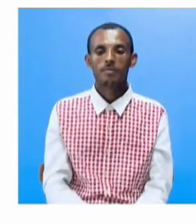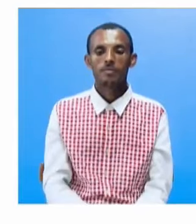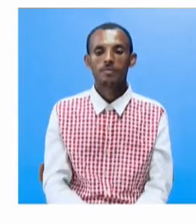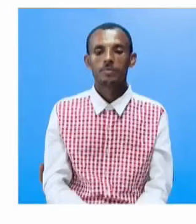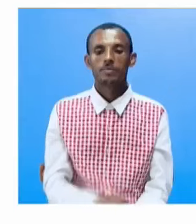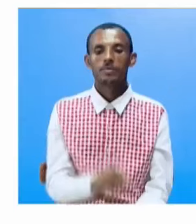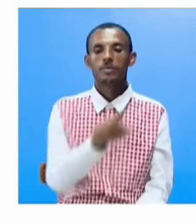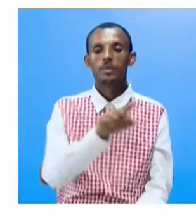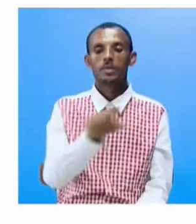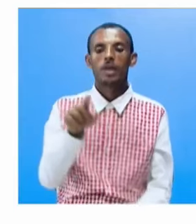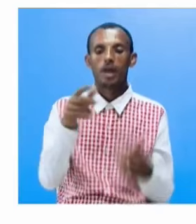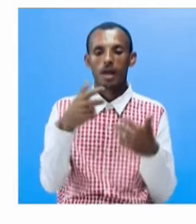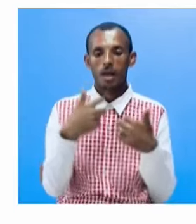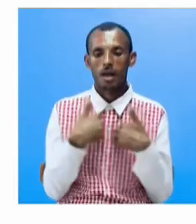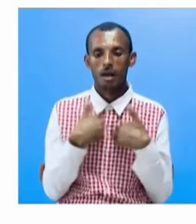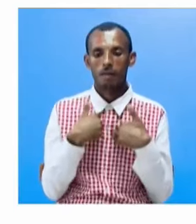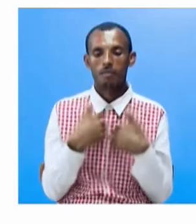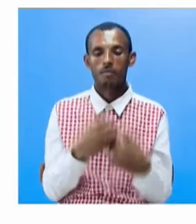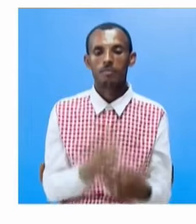they have